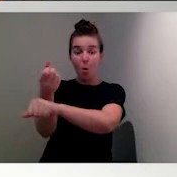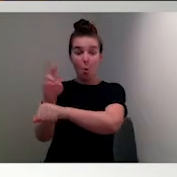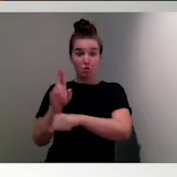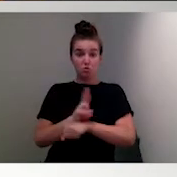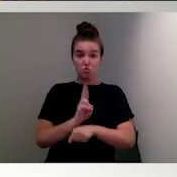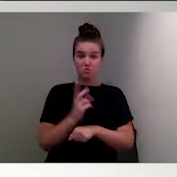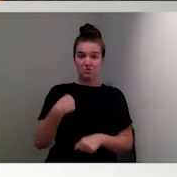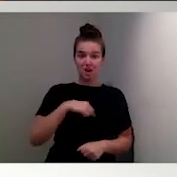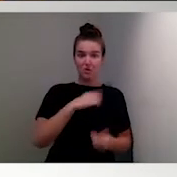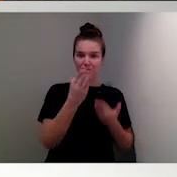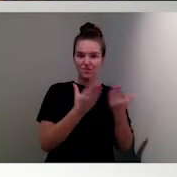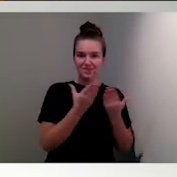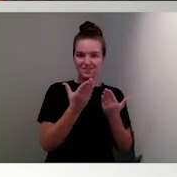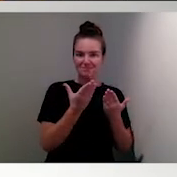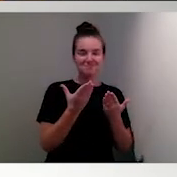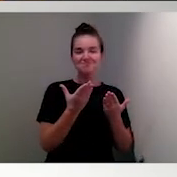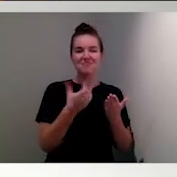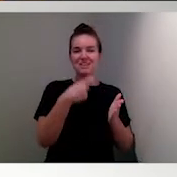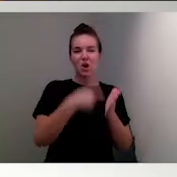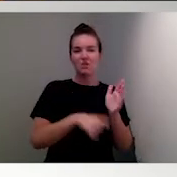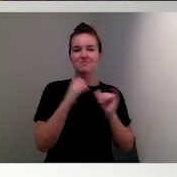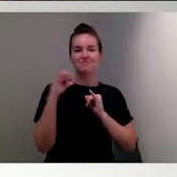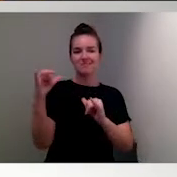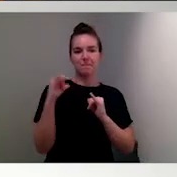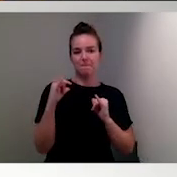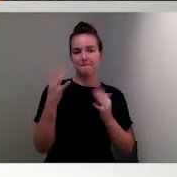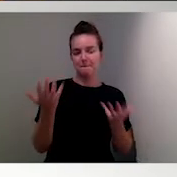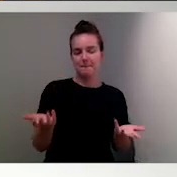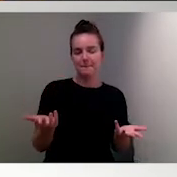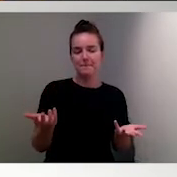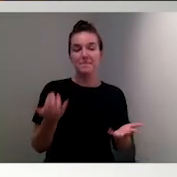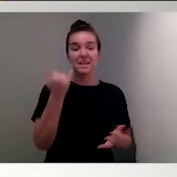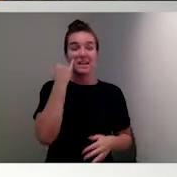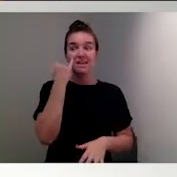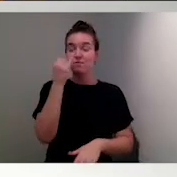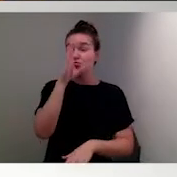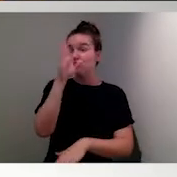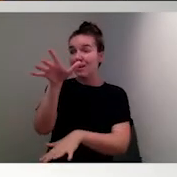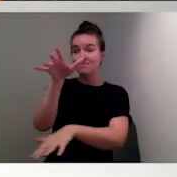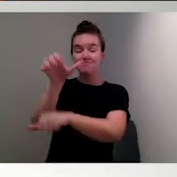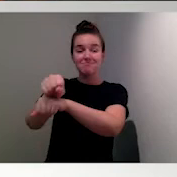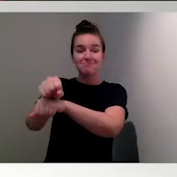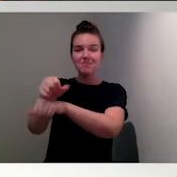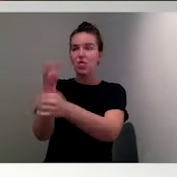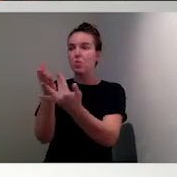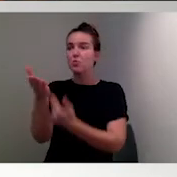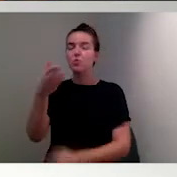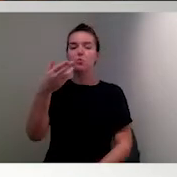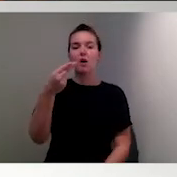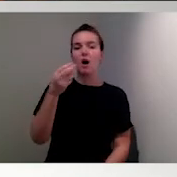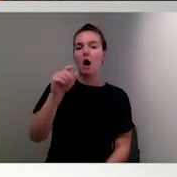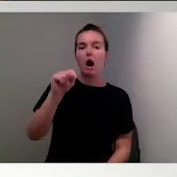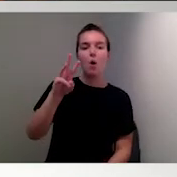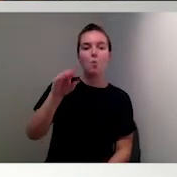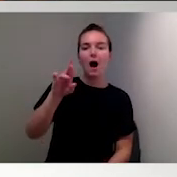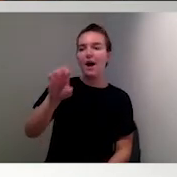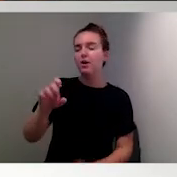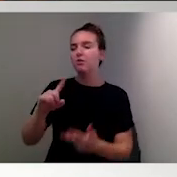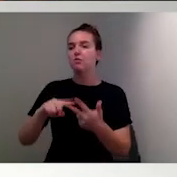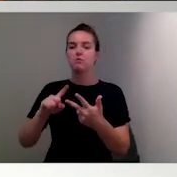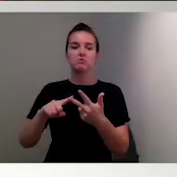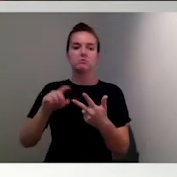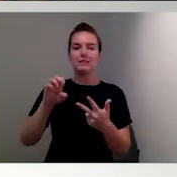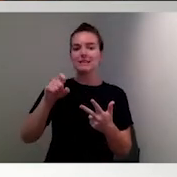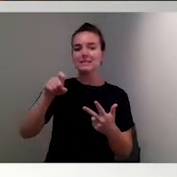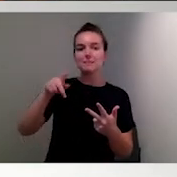advisor. And when you book direct or through Orbitz or Expedia or anywhere else, you're paying a